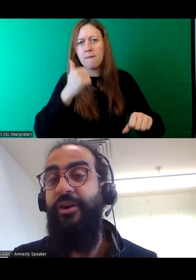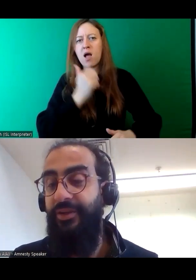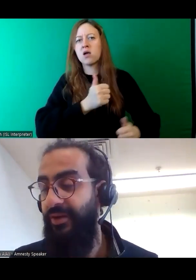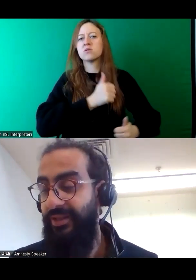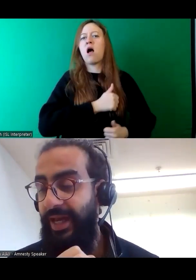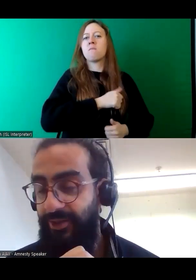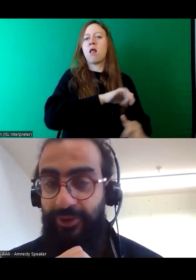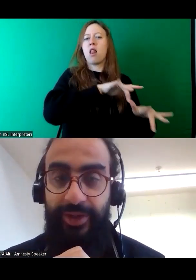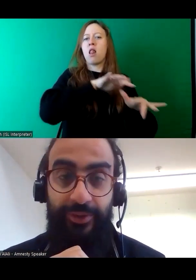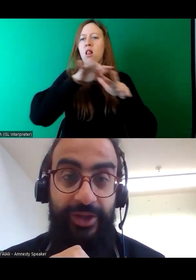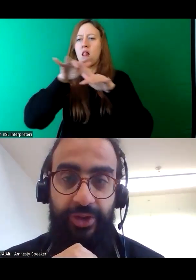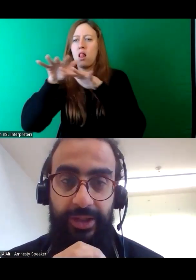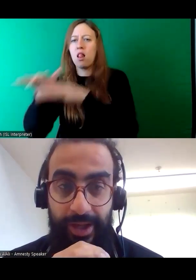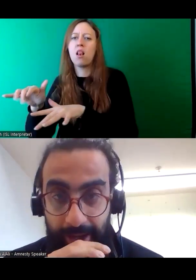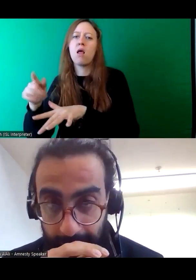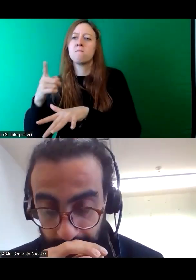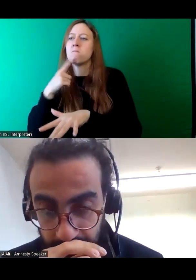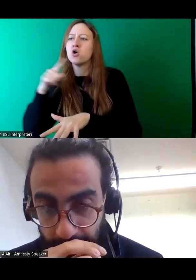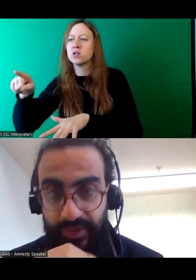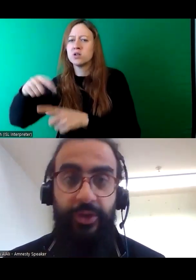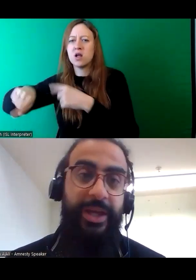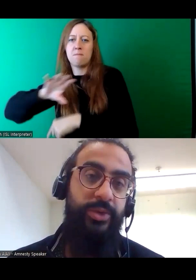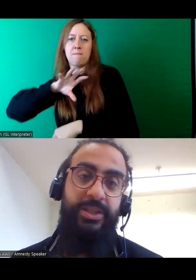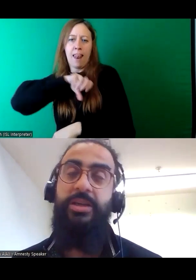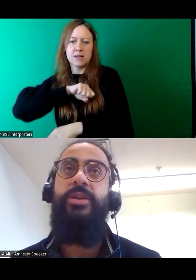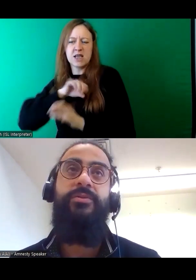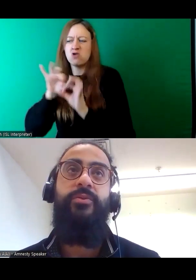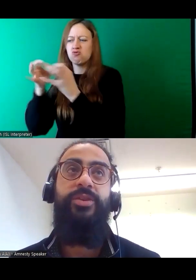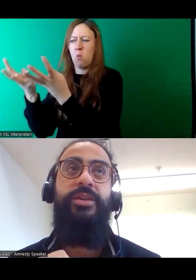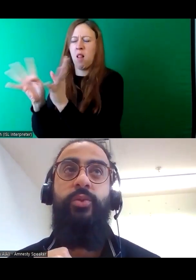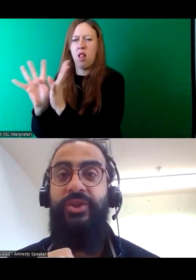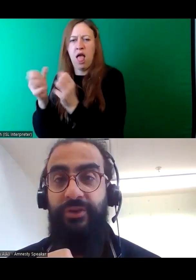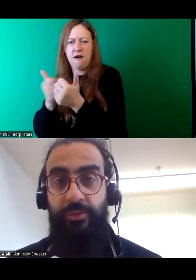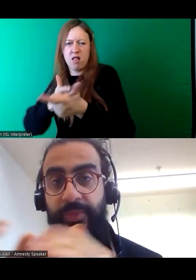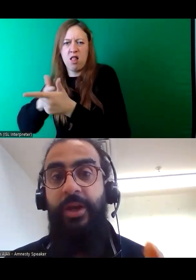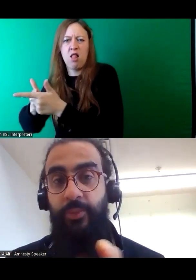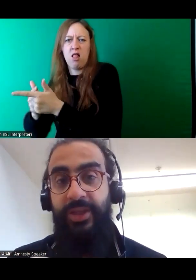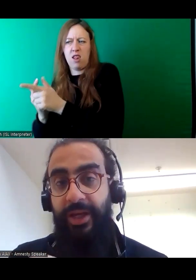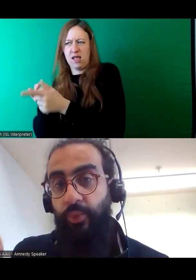Gaza carried their attacks on Israel? So yeah, we say even if what they did was